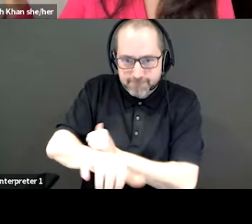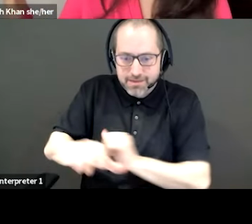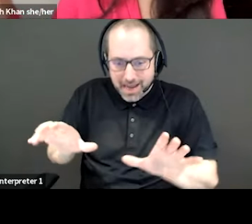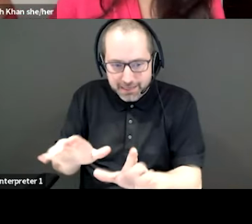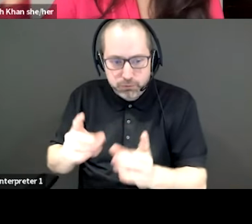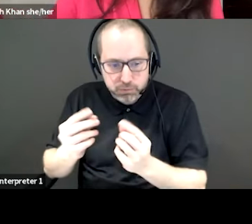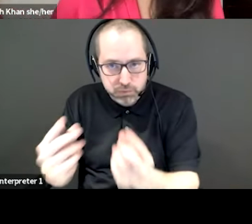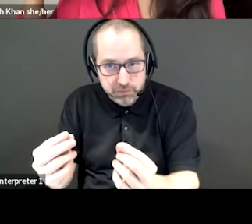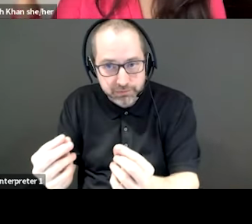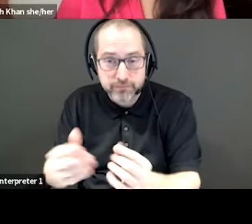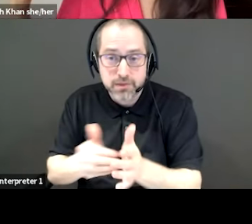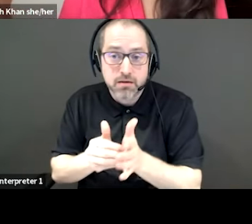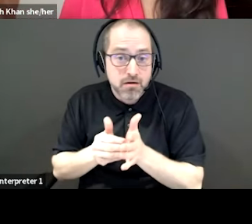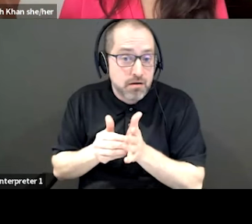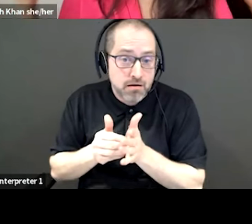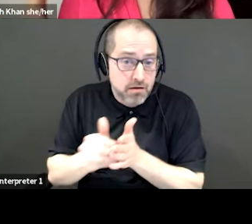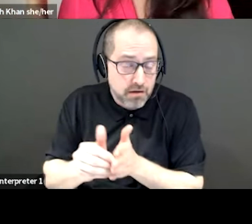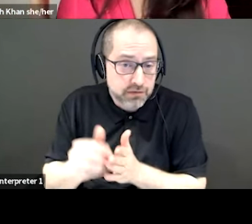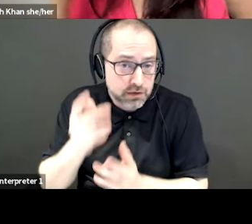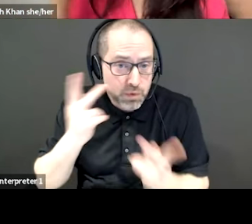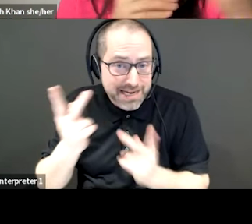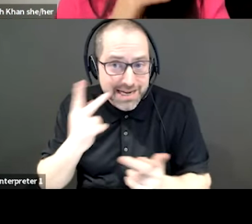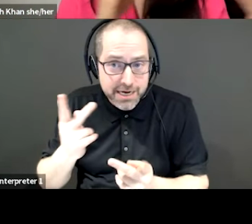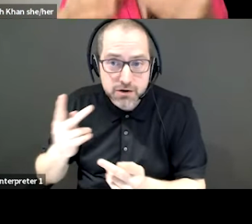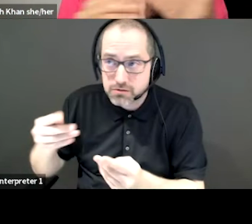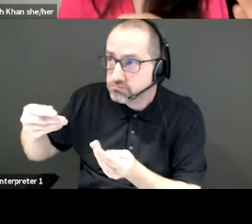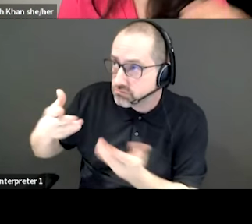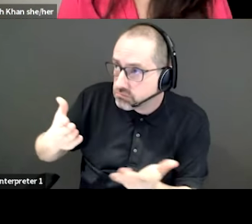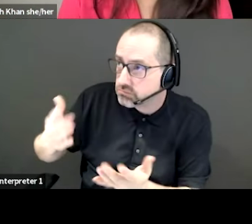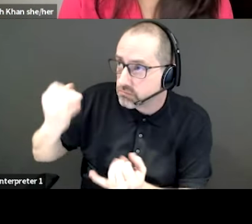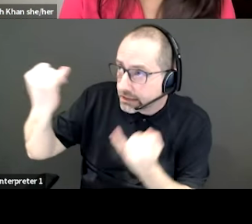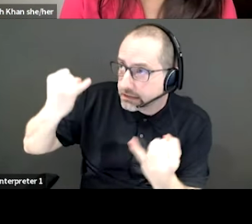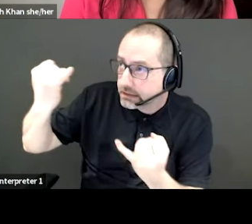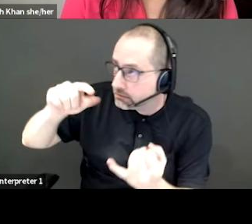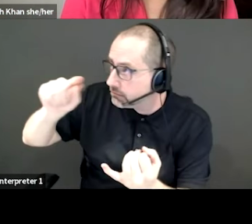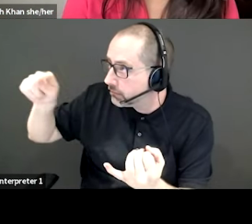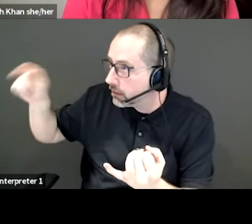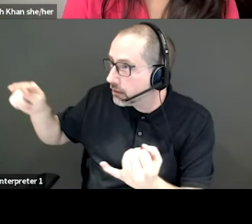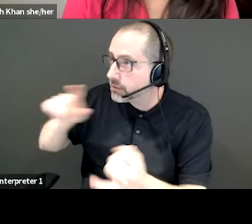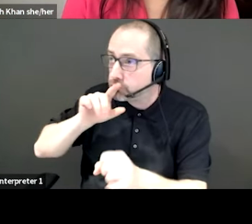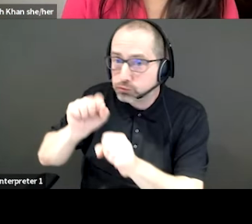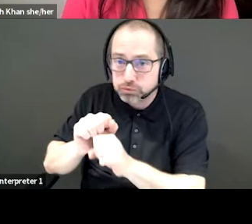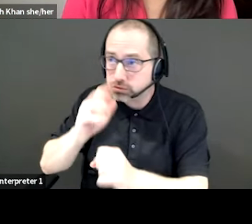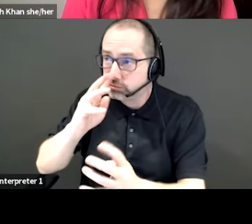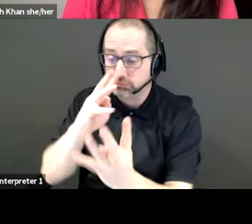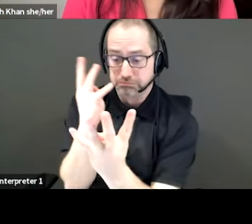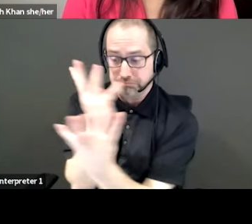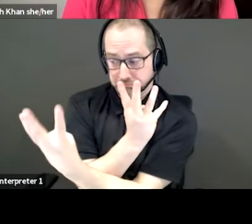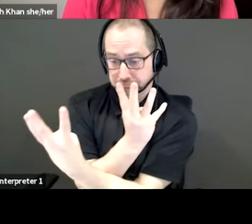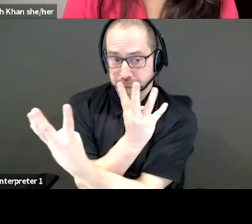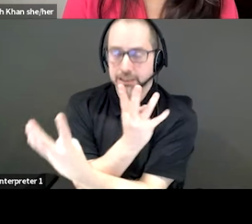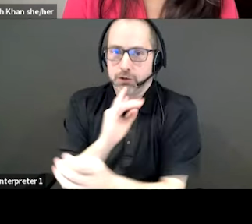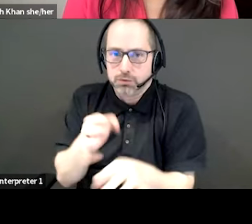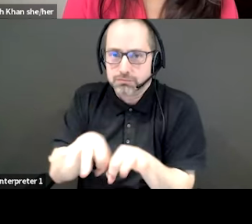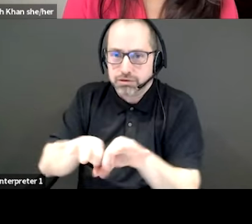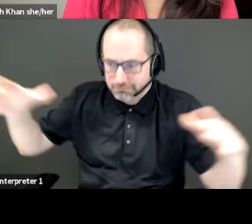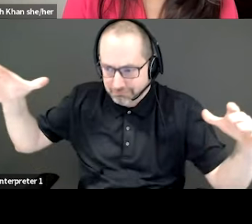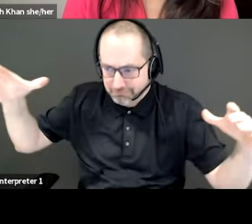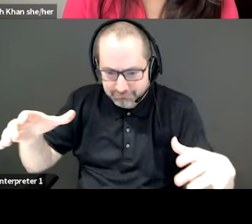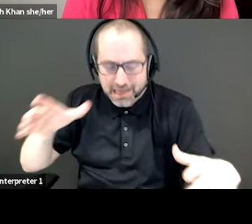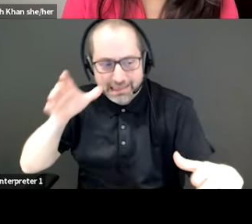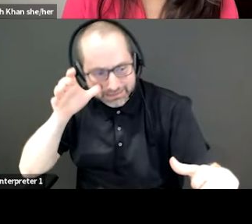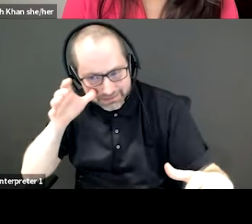know, we're hearing different recommendations over and over again, but are we really kind of making sure they're speaking to one another? And I really appreciate all the introductions